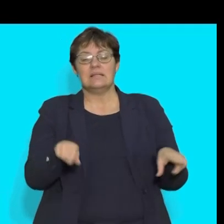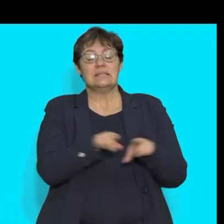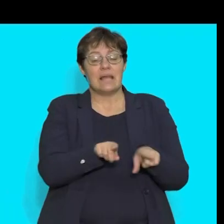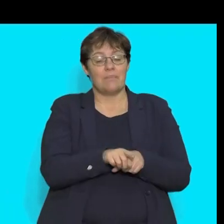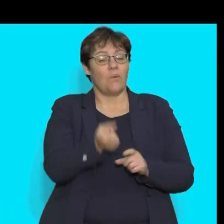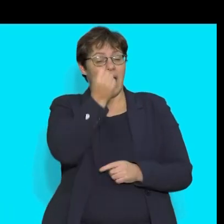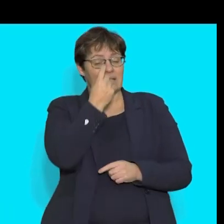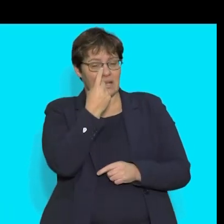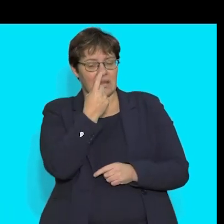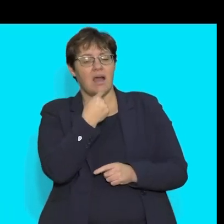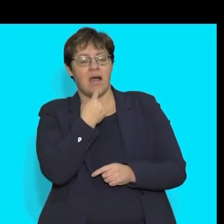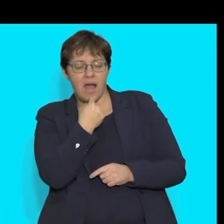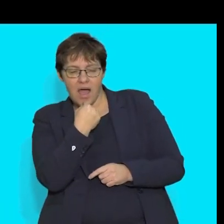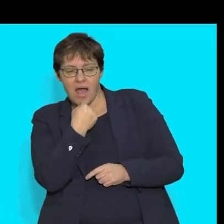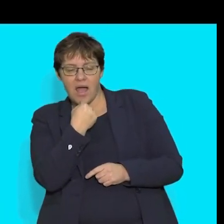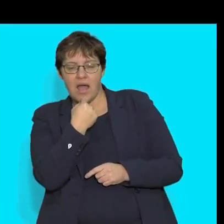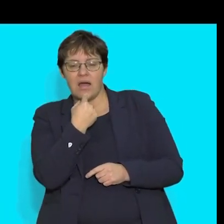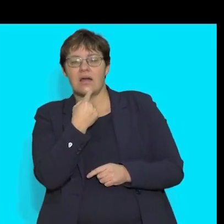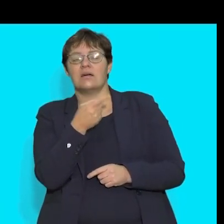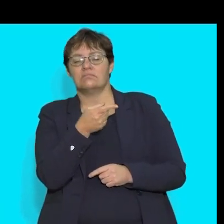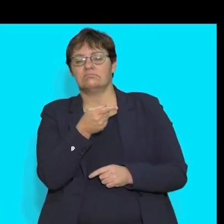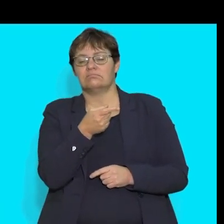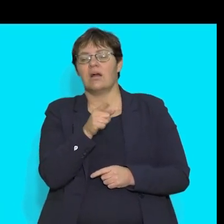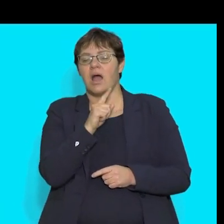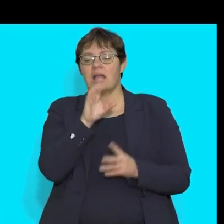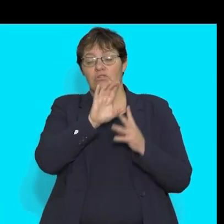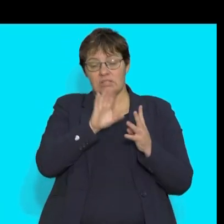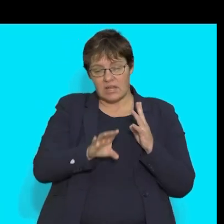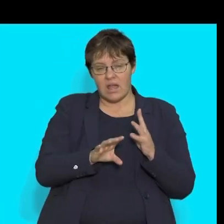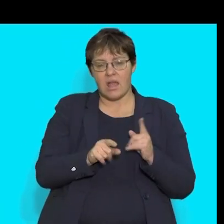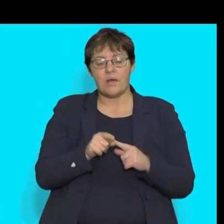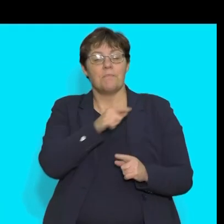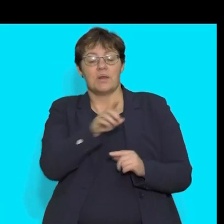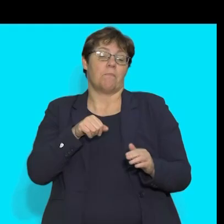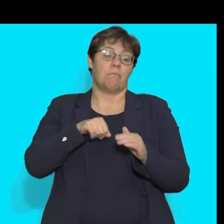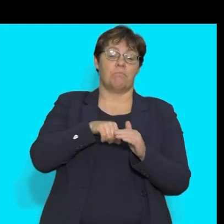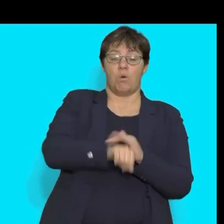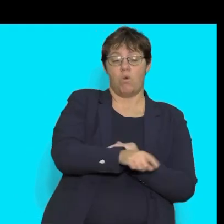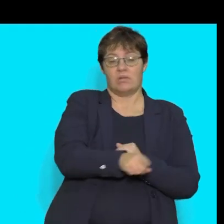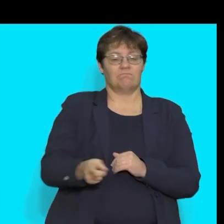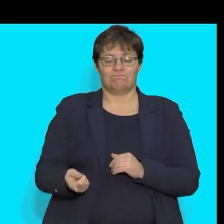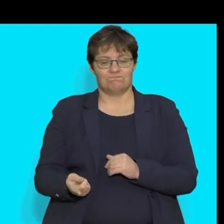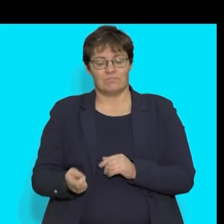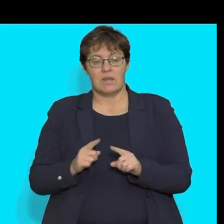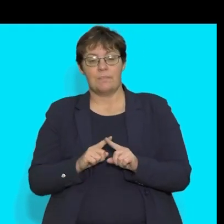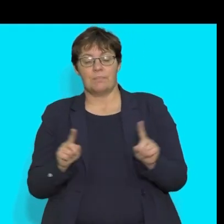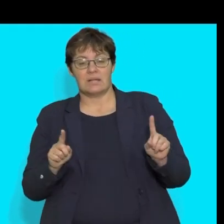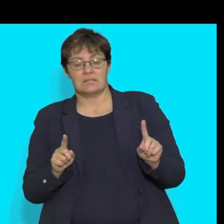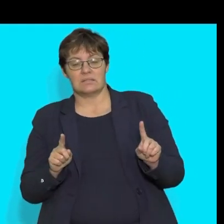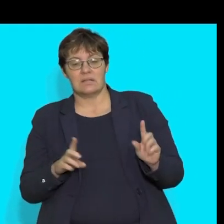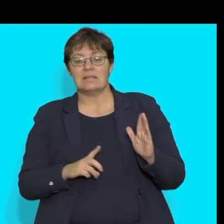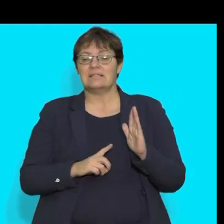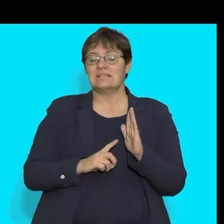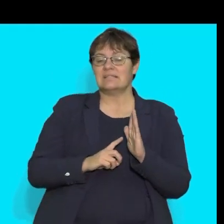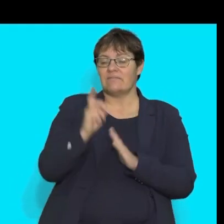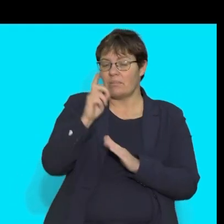understand that an acquired characteristic is a characteristic that an offspring is not born with, but